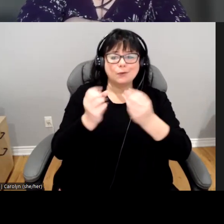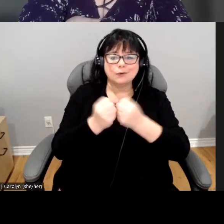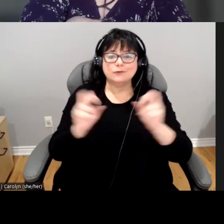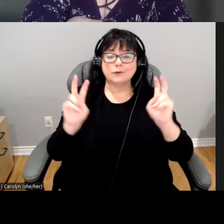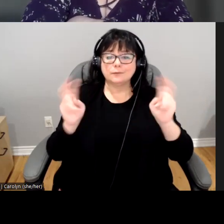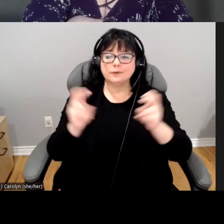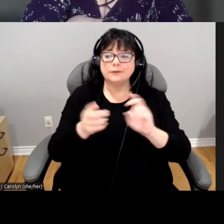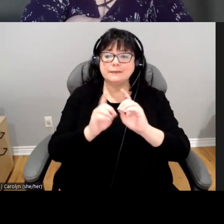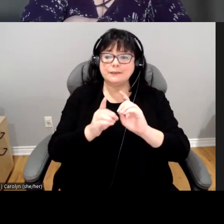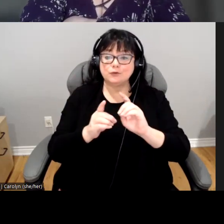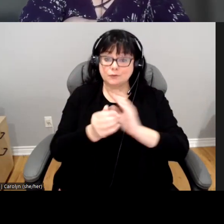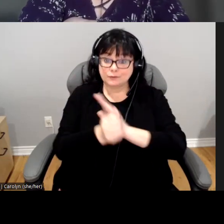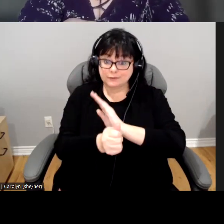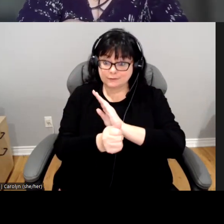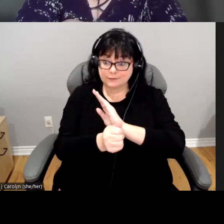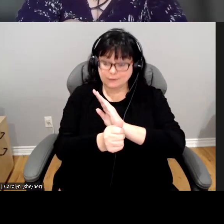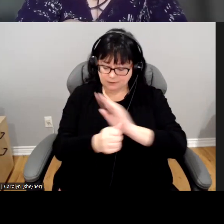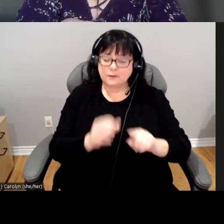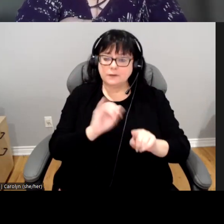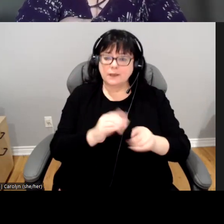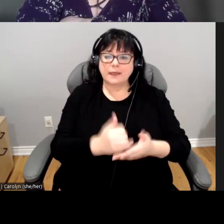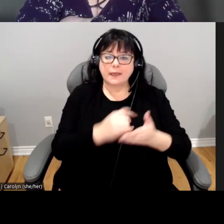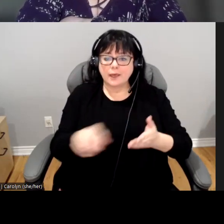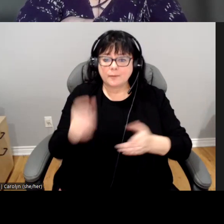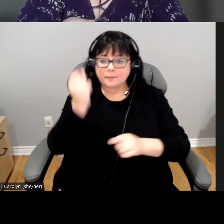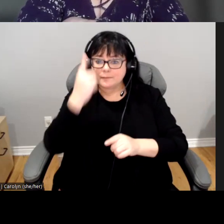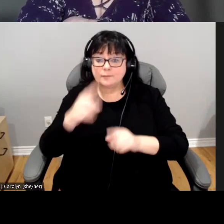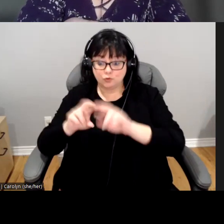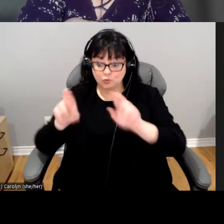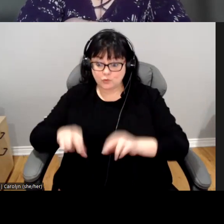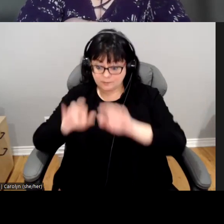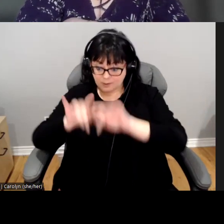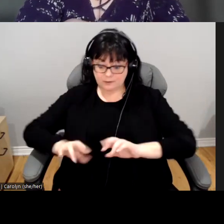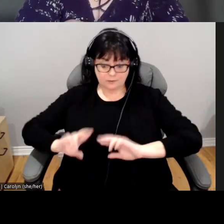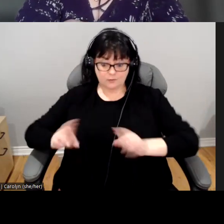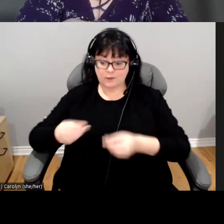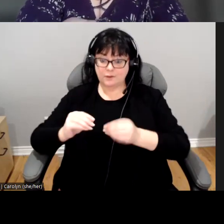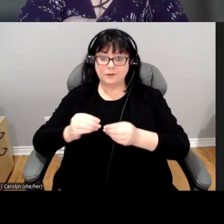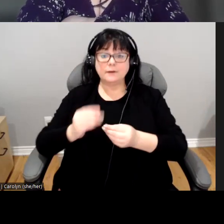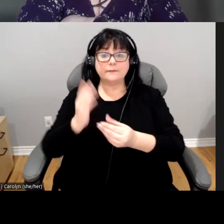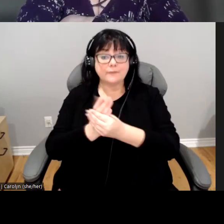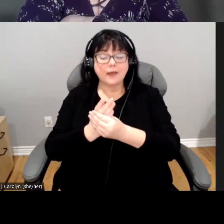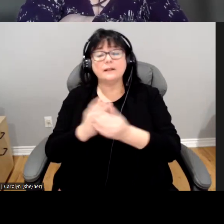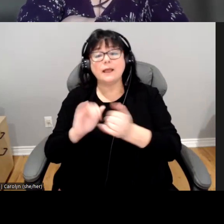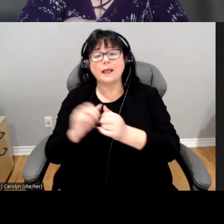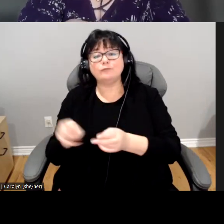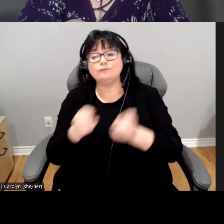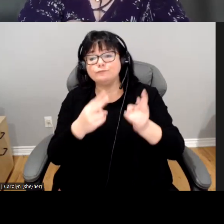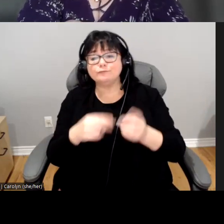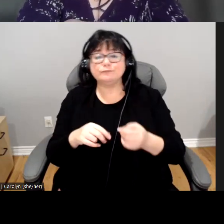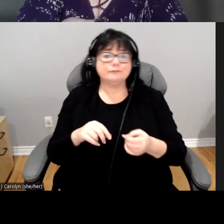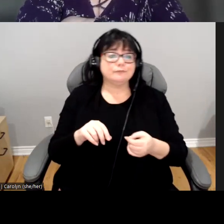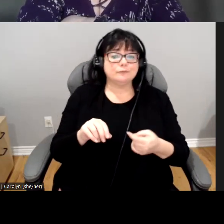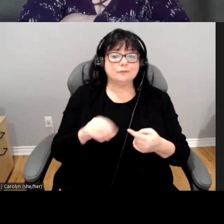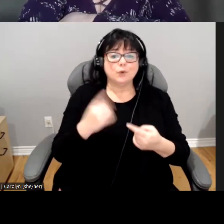that we could help them understand how to upload their resume to a OneDrive or to a Google Drive for